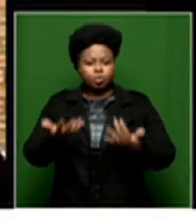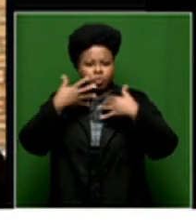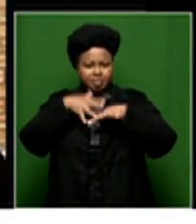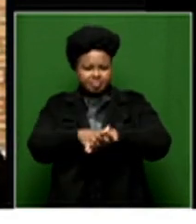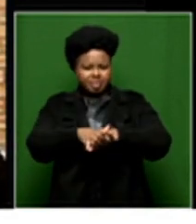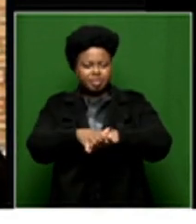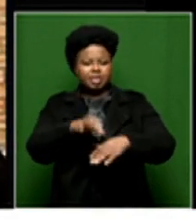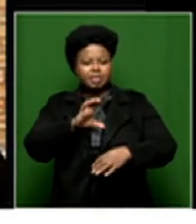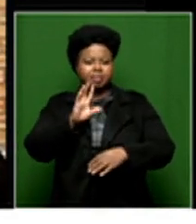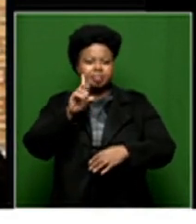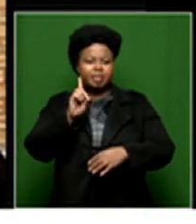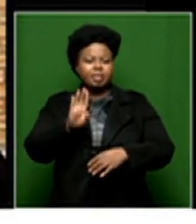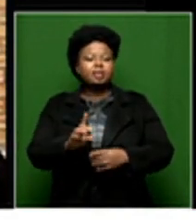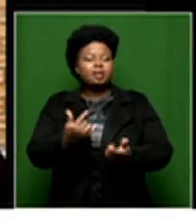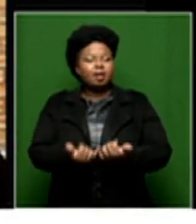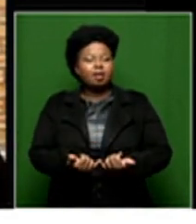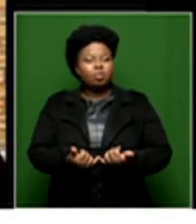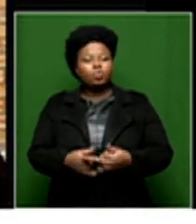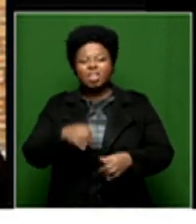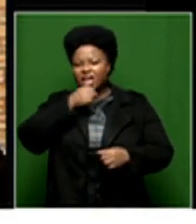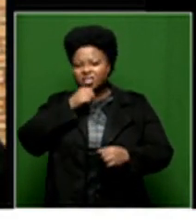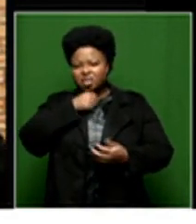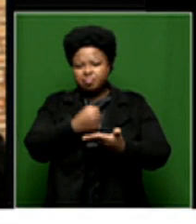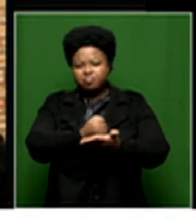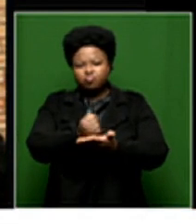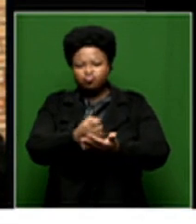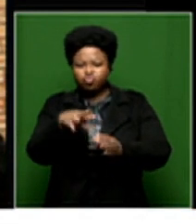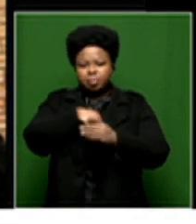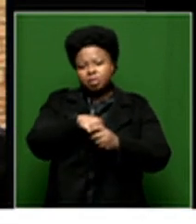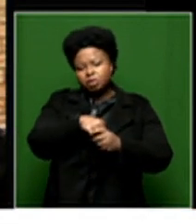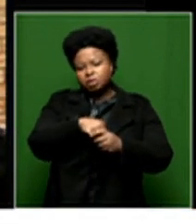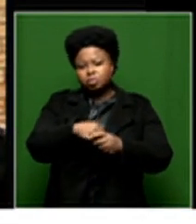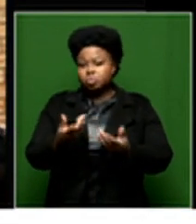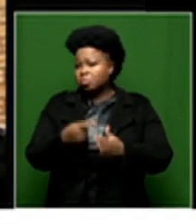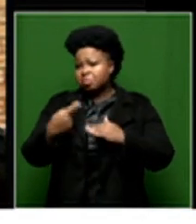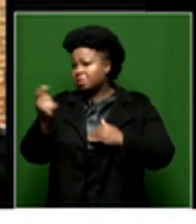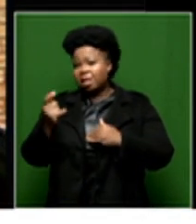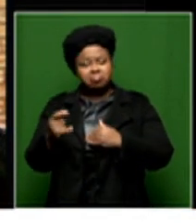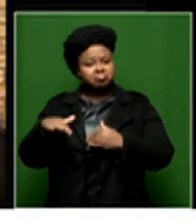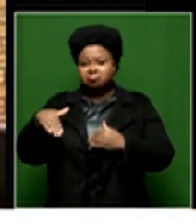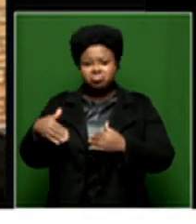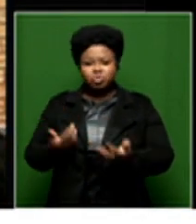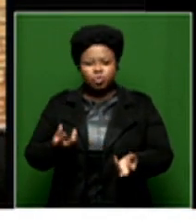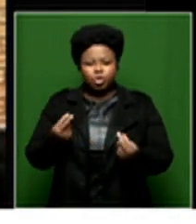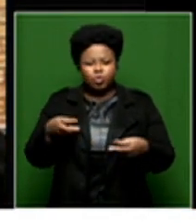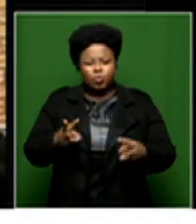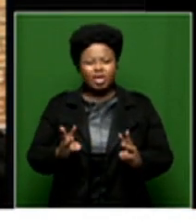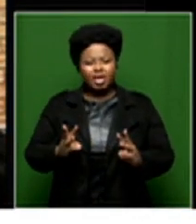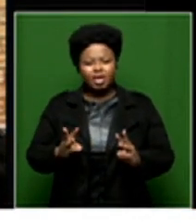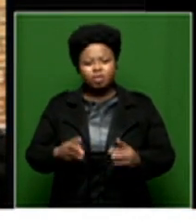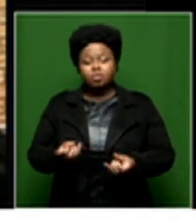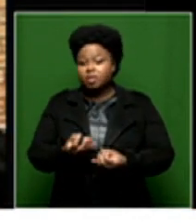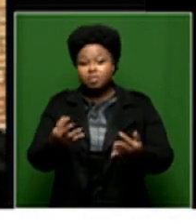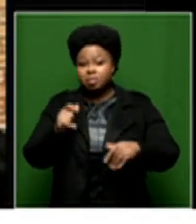the CBD with the ice cream is not really given in the market, and it's another way of